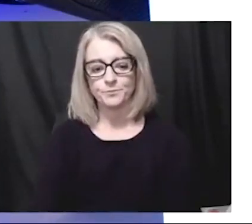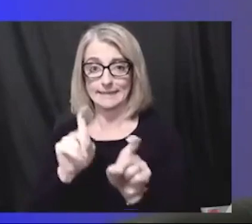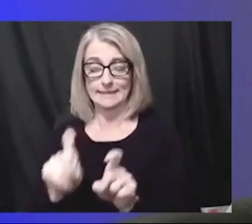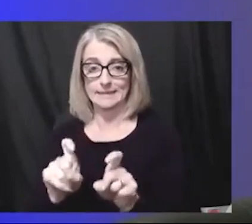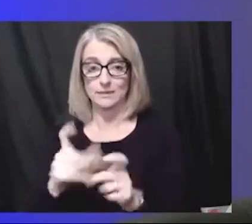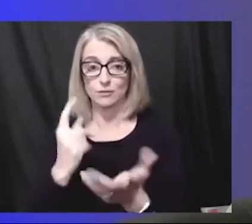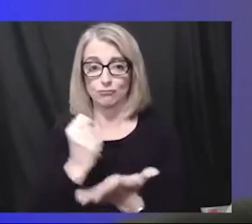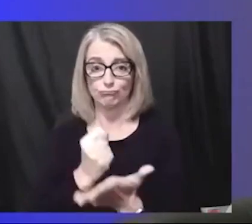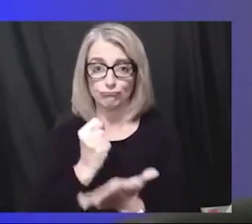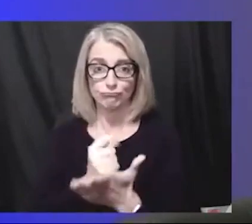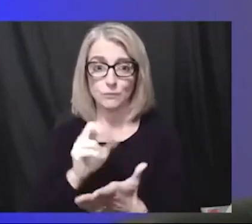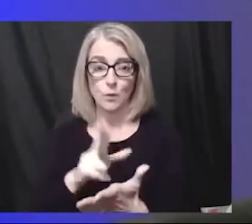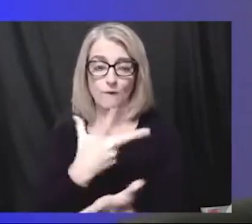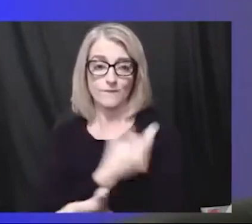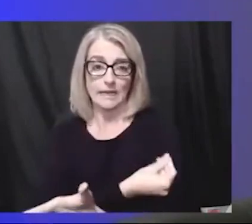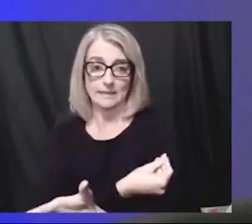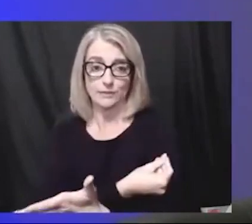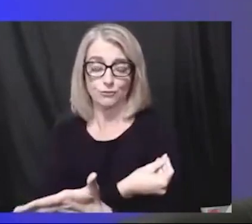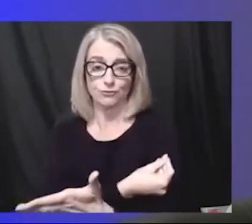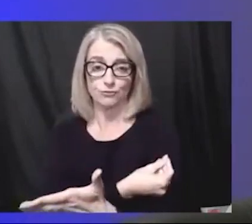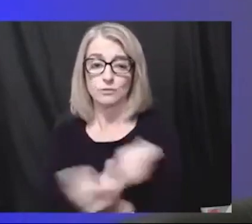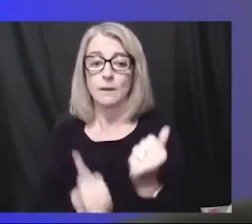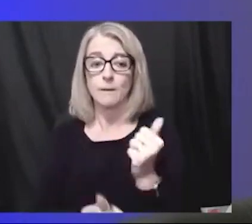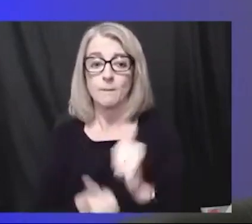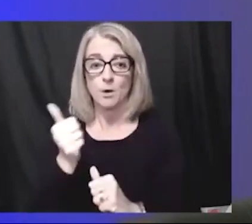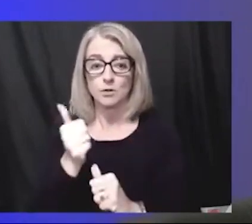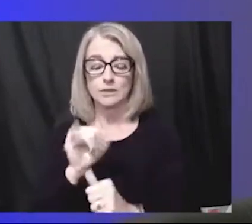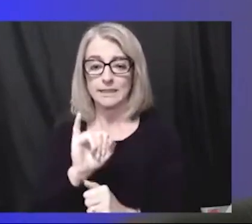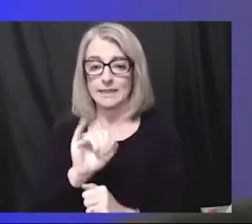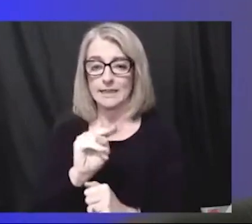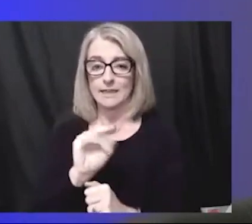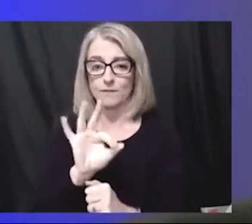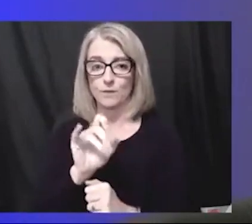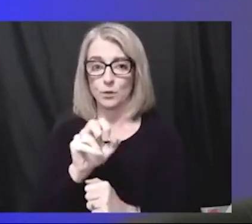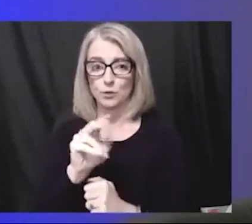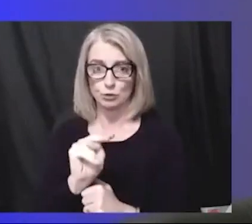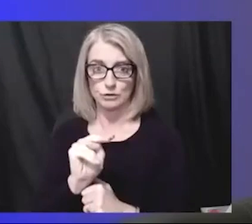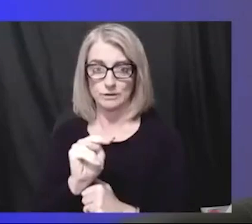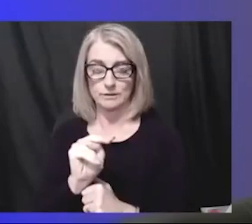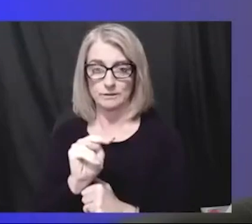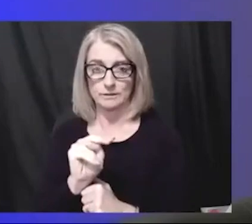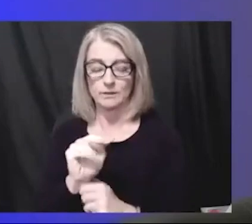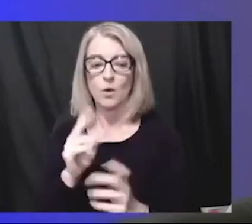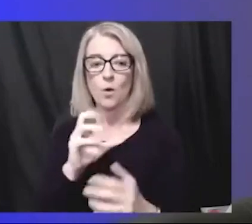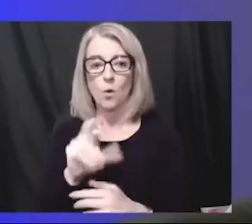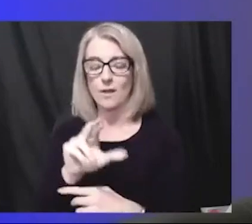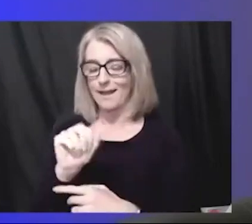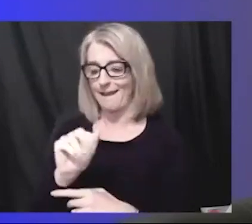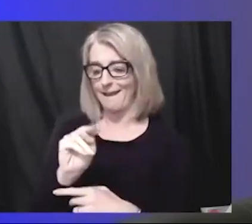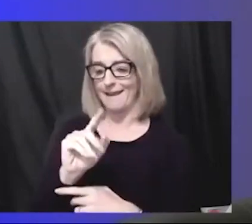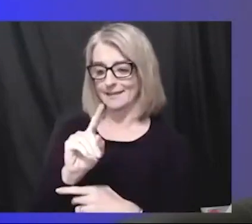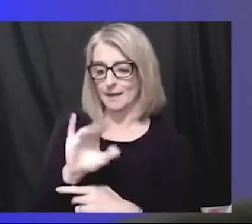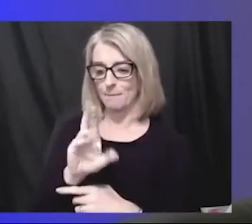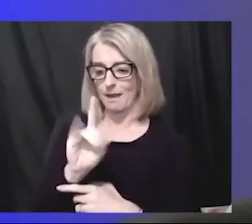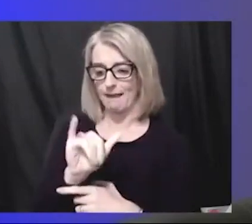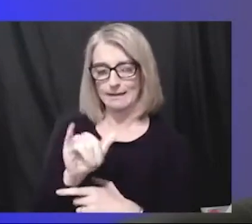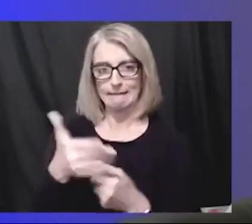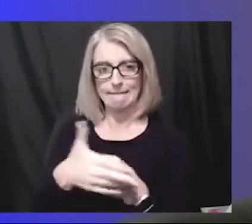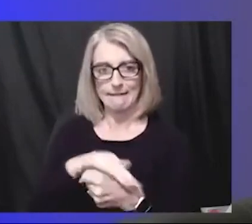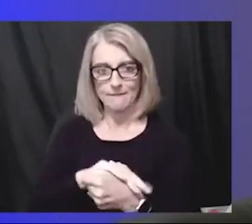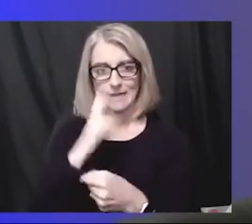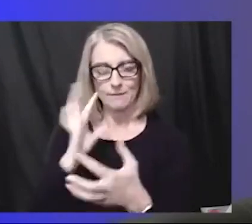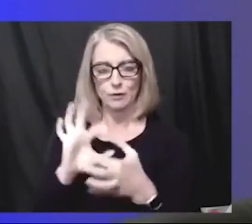post-COVID. They're really frustrated that their insurance isn't giving special consideration for that. So